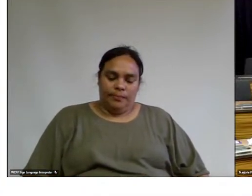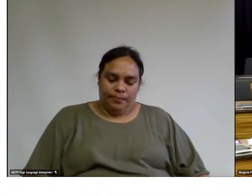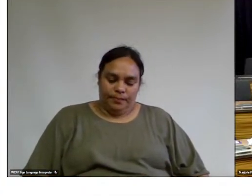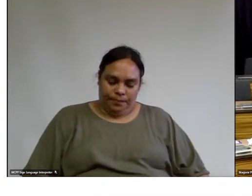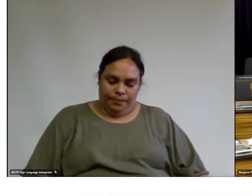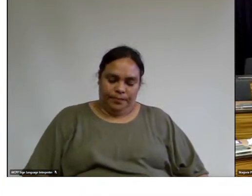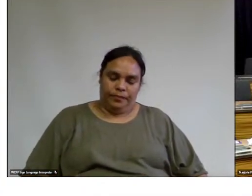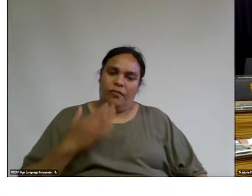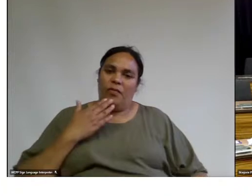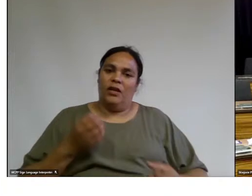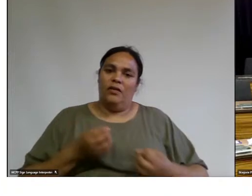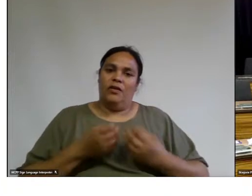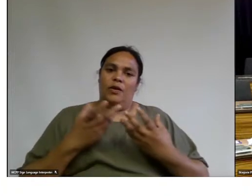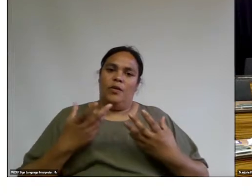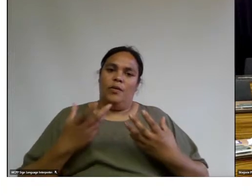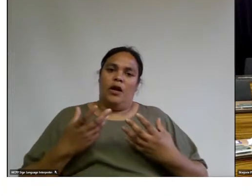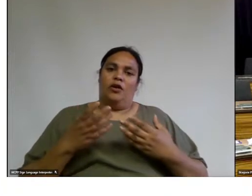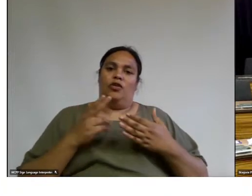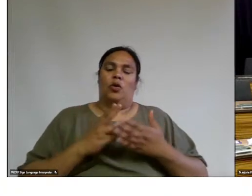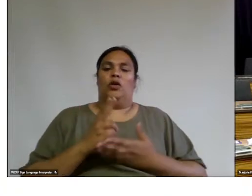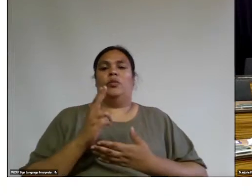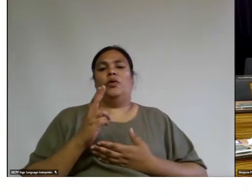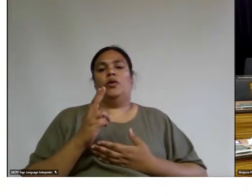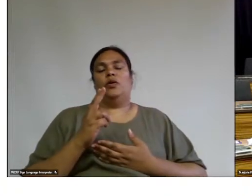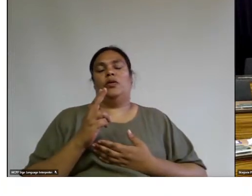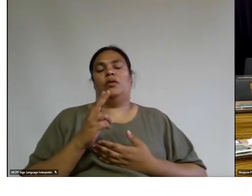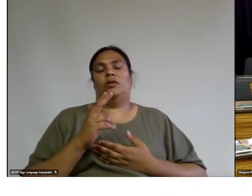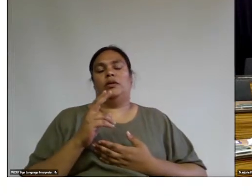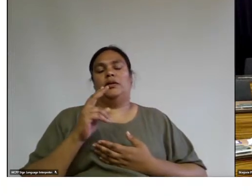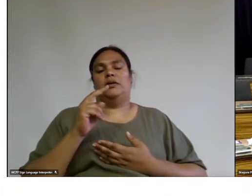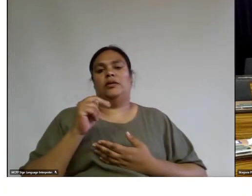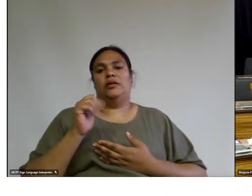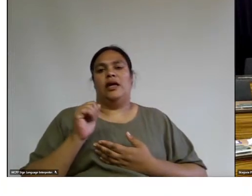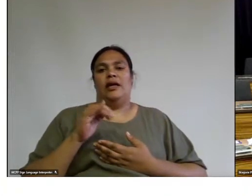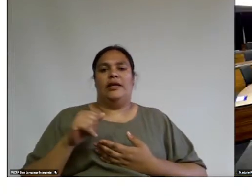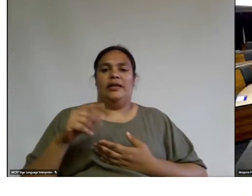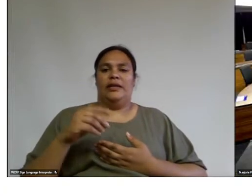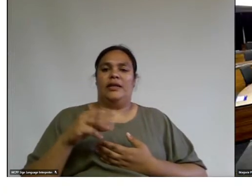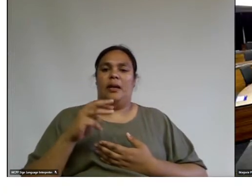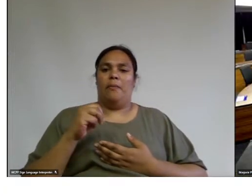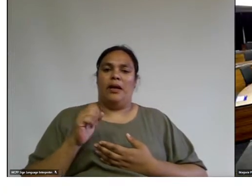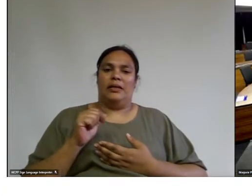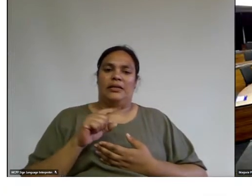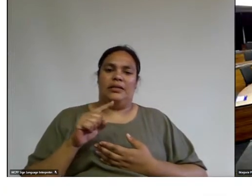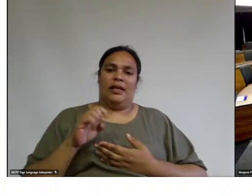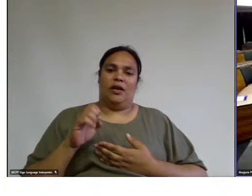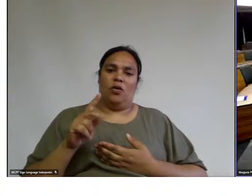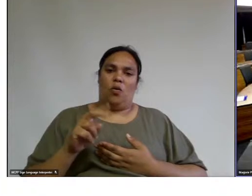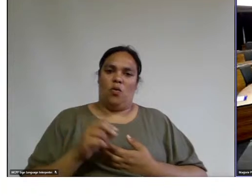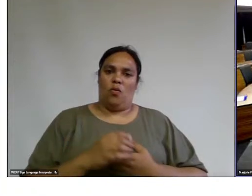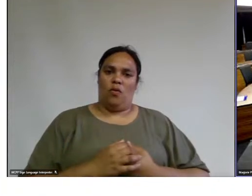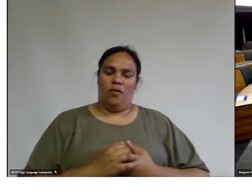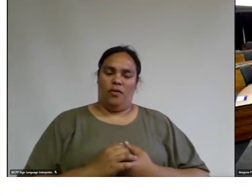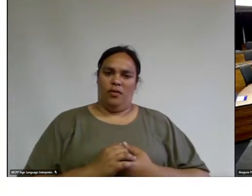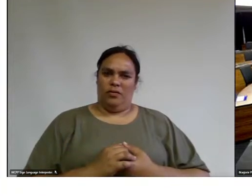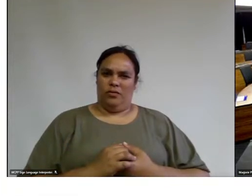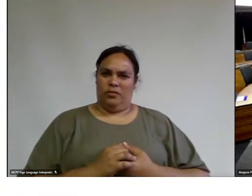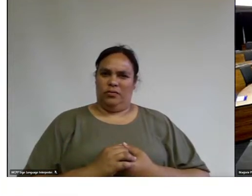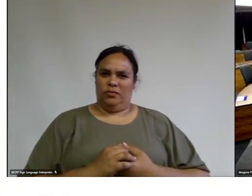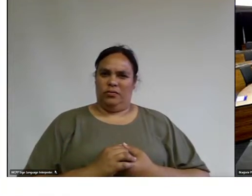Thank you very much, Honorable Said. I see Honorable Maseko. Thank you very